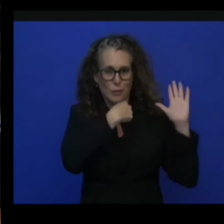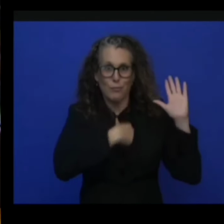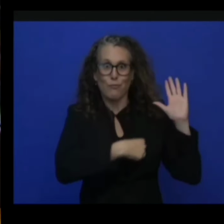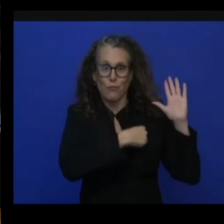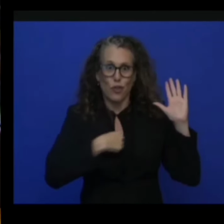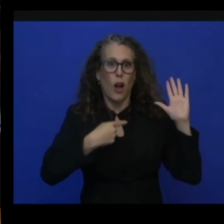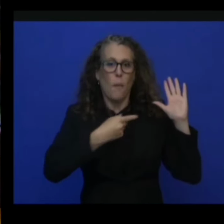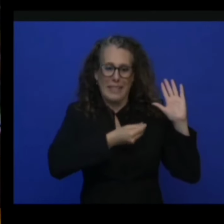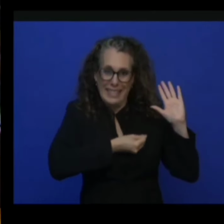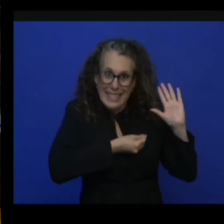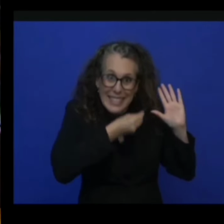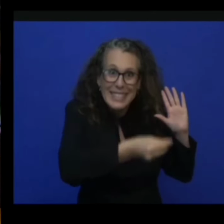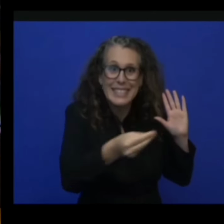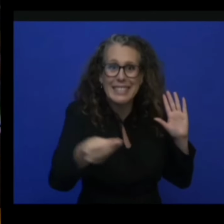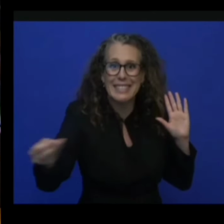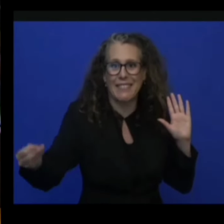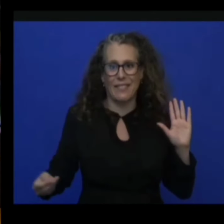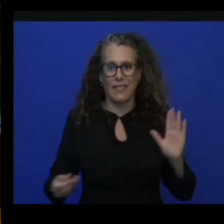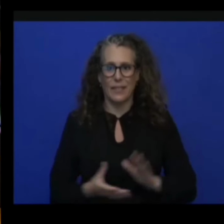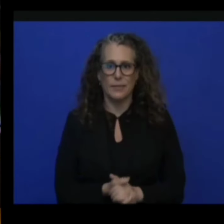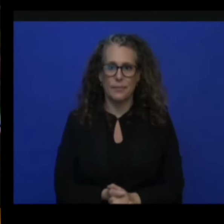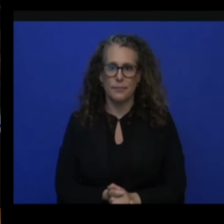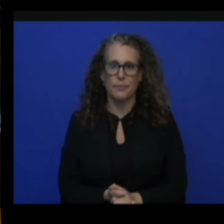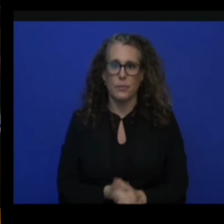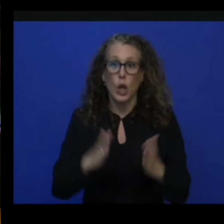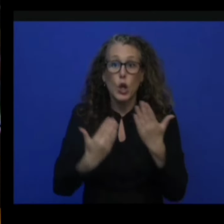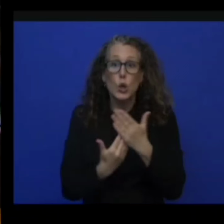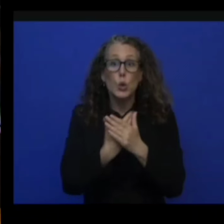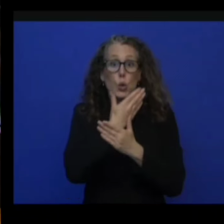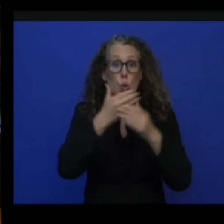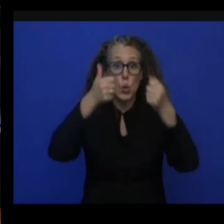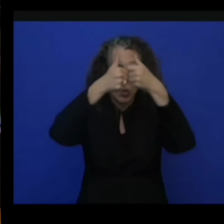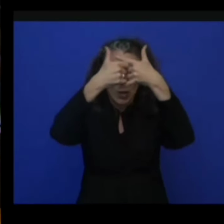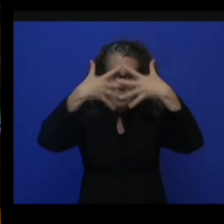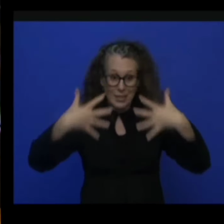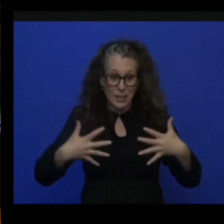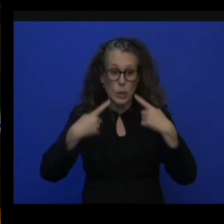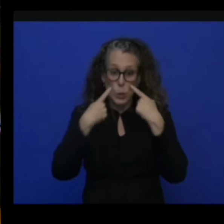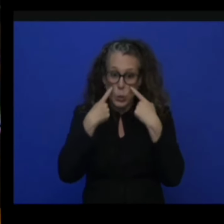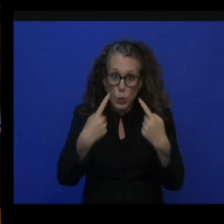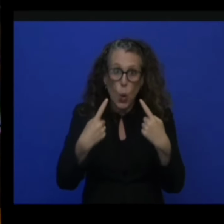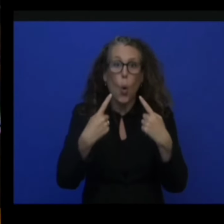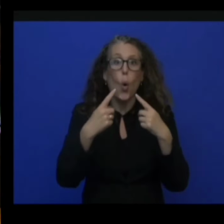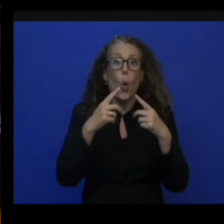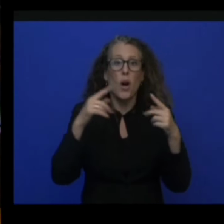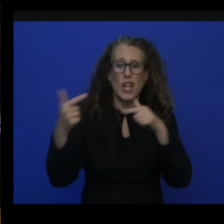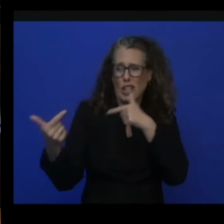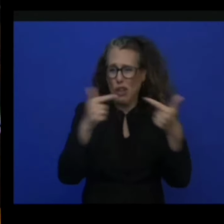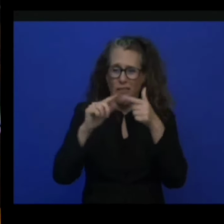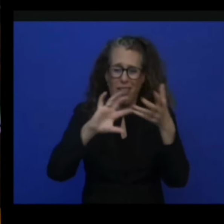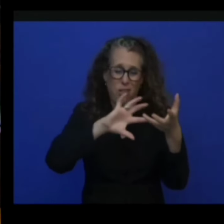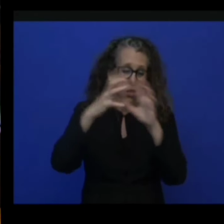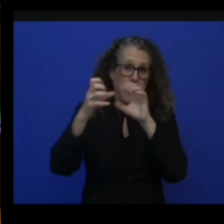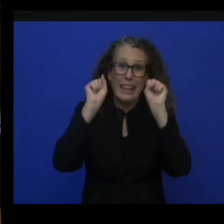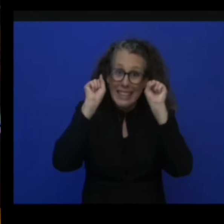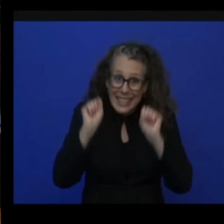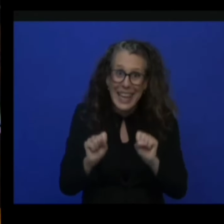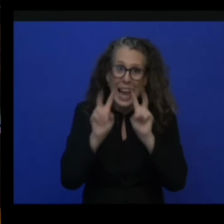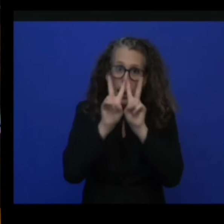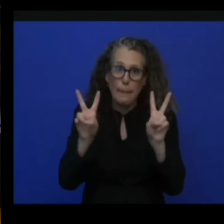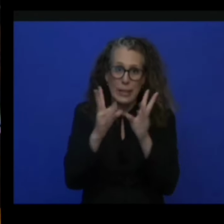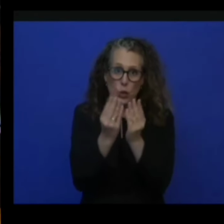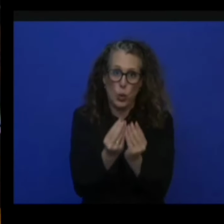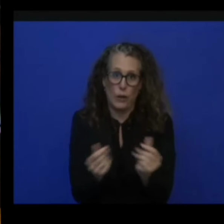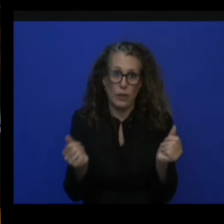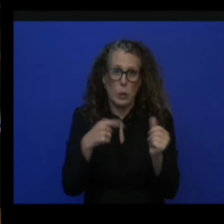an effective international architecture that enables peaceful resolution of conflicts, even when the odds appear to be stacked